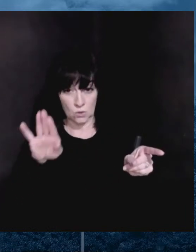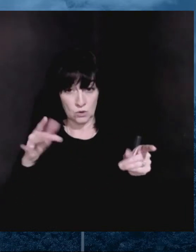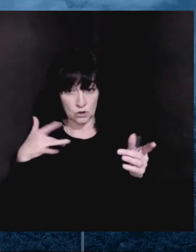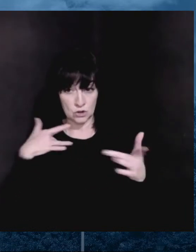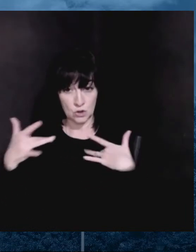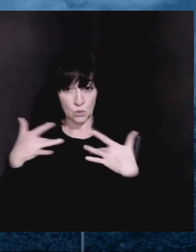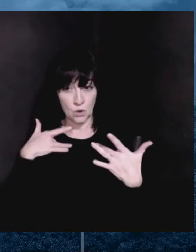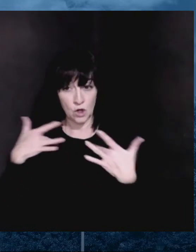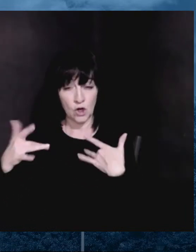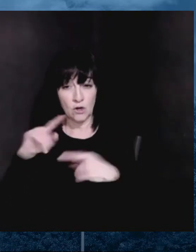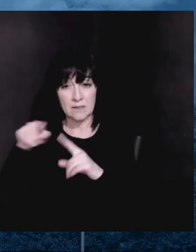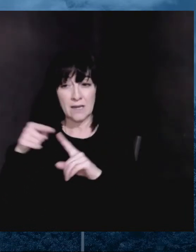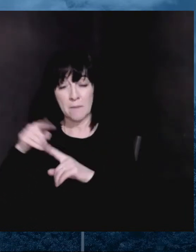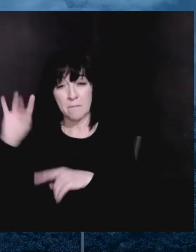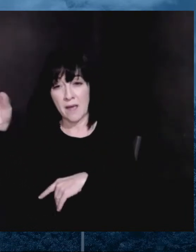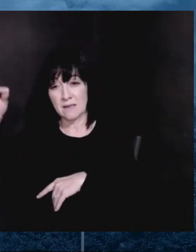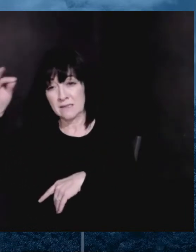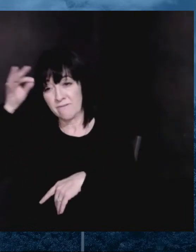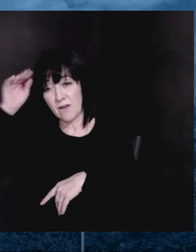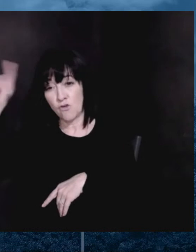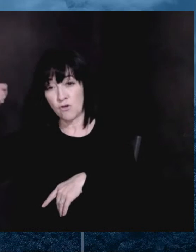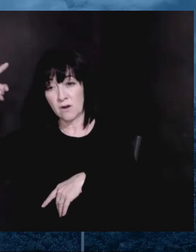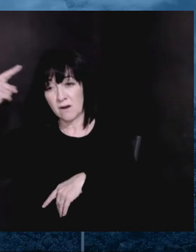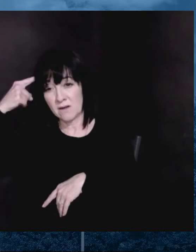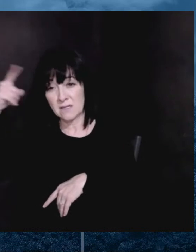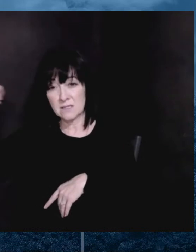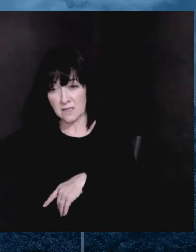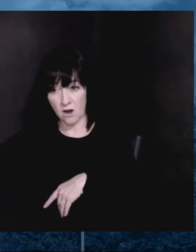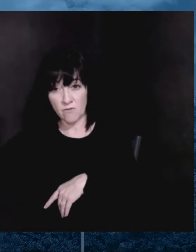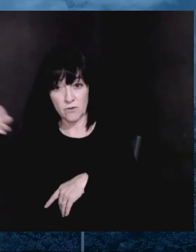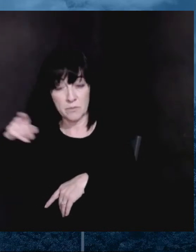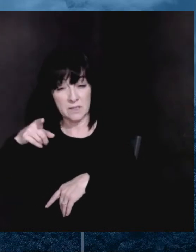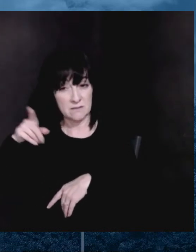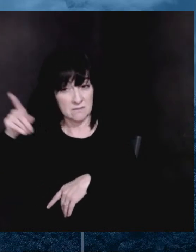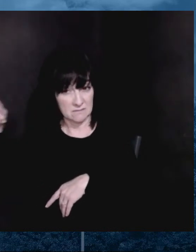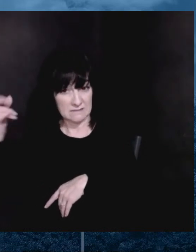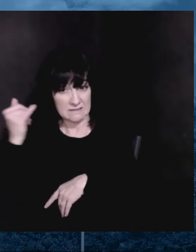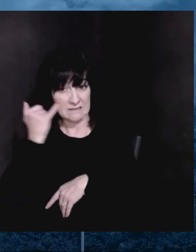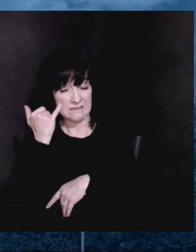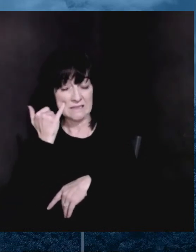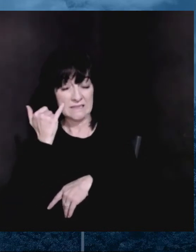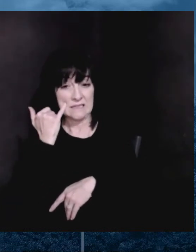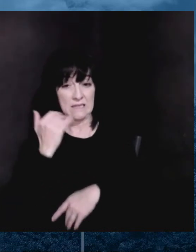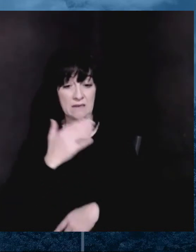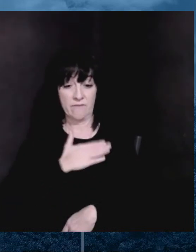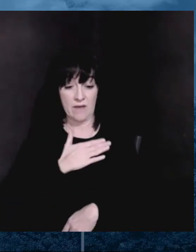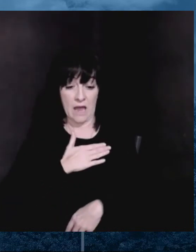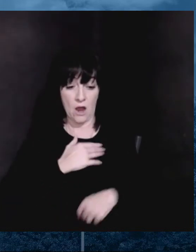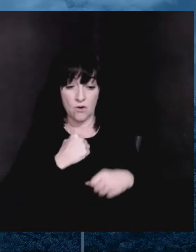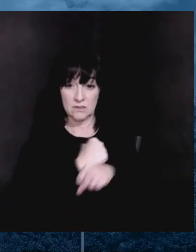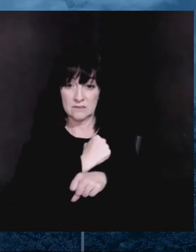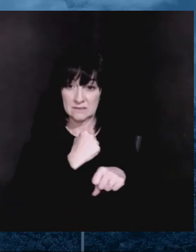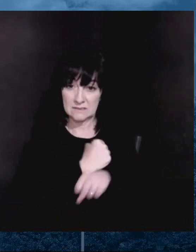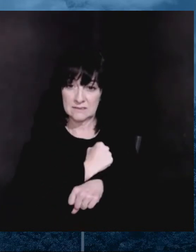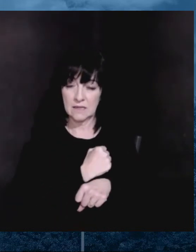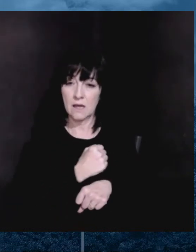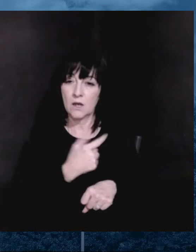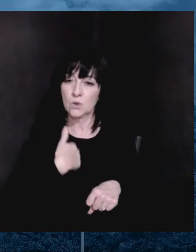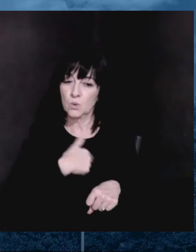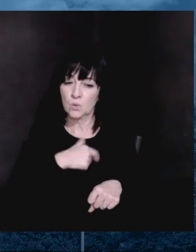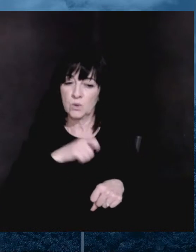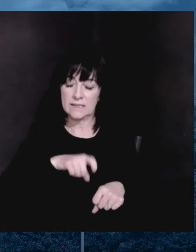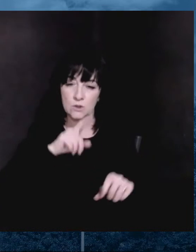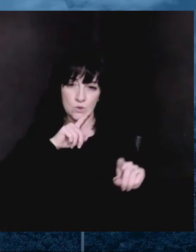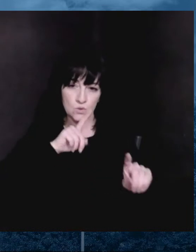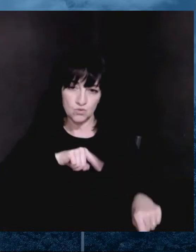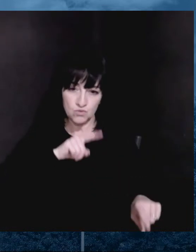the COVID vaccine allocations and how it could affect Delaware's future vaccine supplies, since our data is currently showing that reporting lag, and then also less